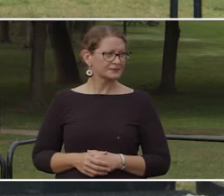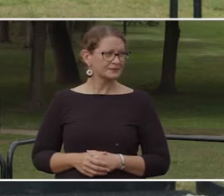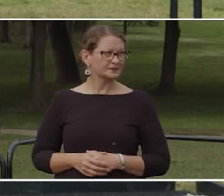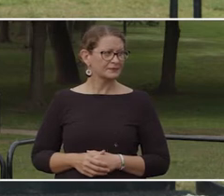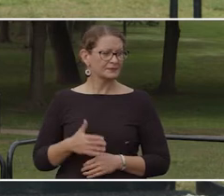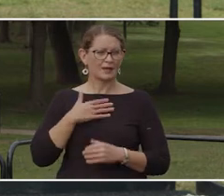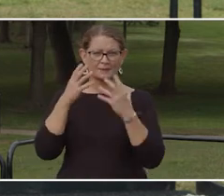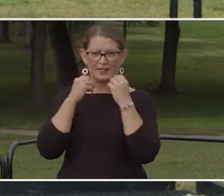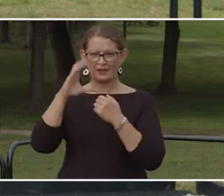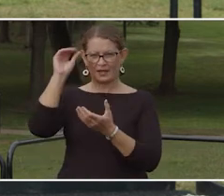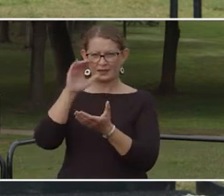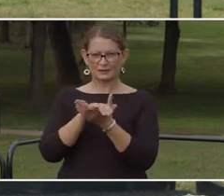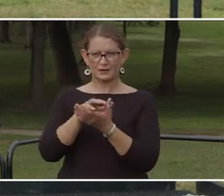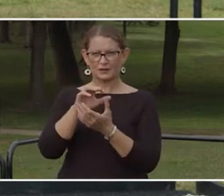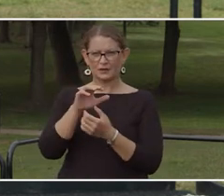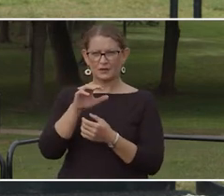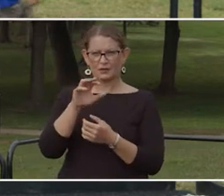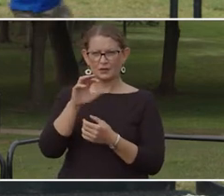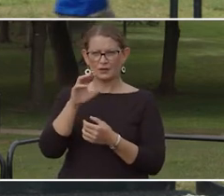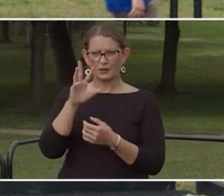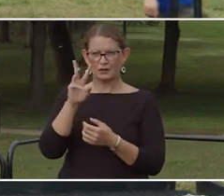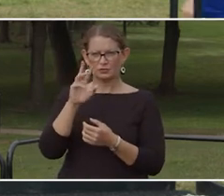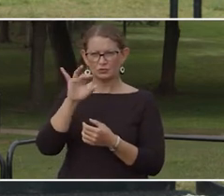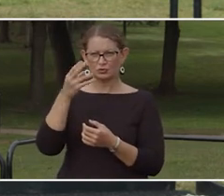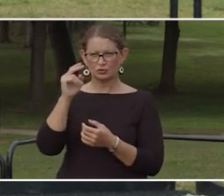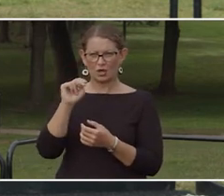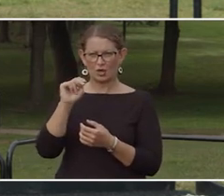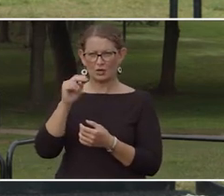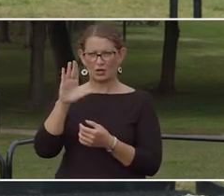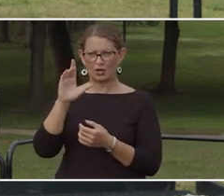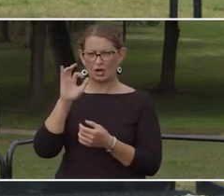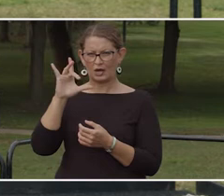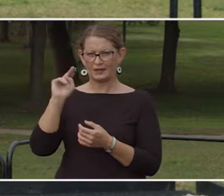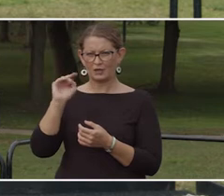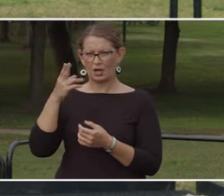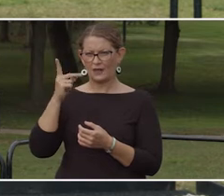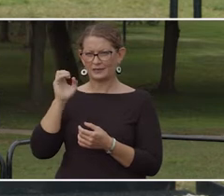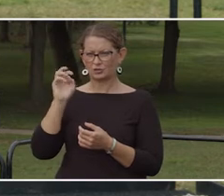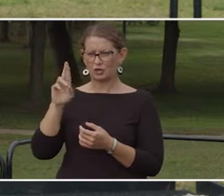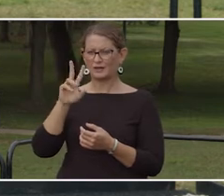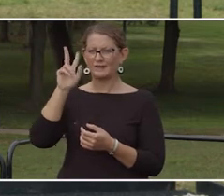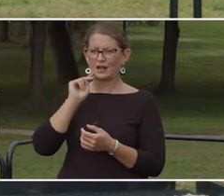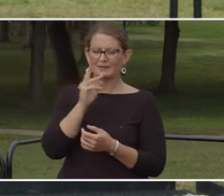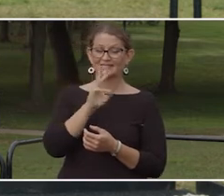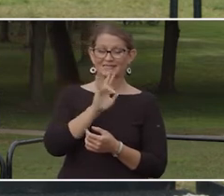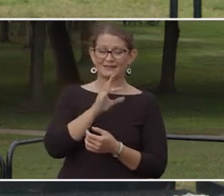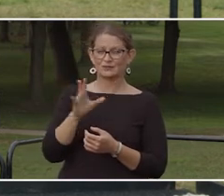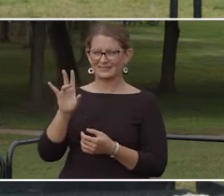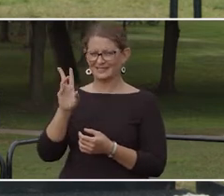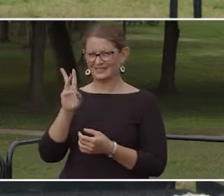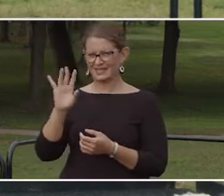My beloved husband, number one, John Carlin Hollander, Vietnam 67-68,